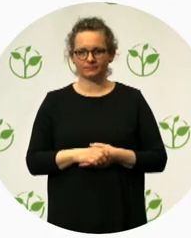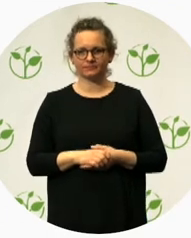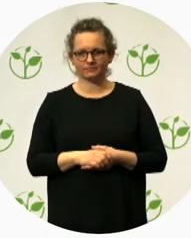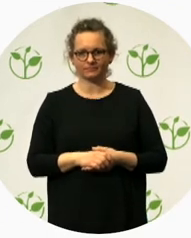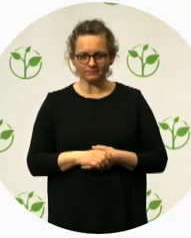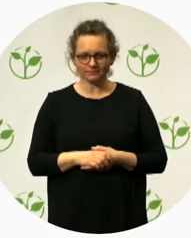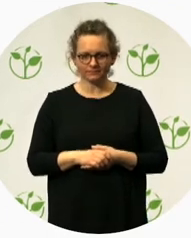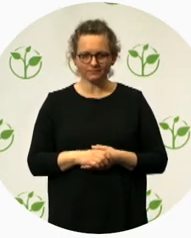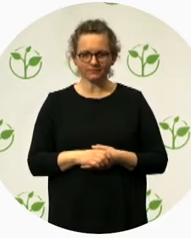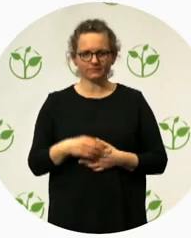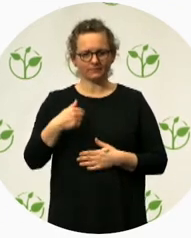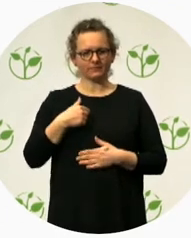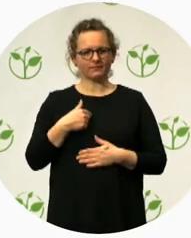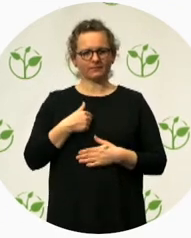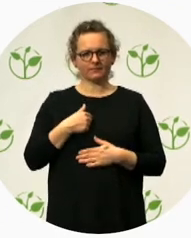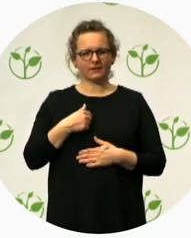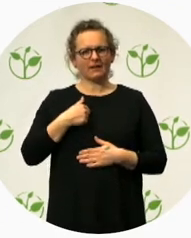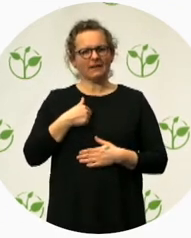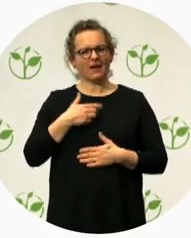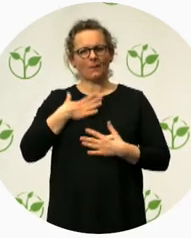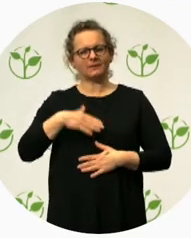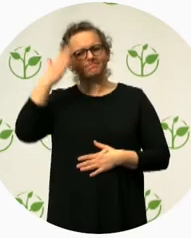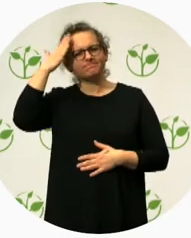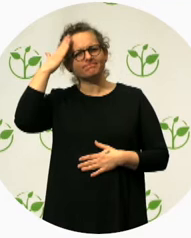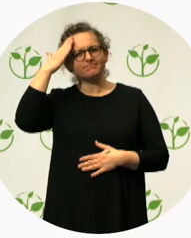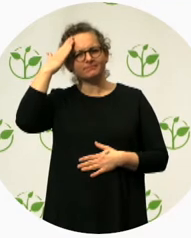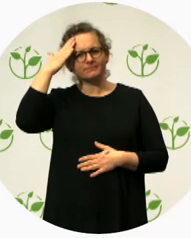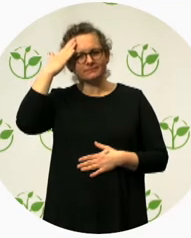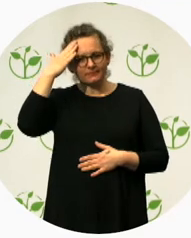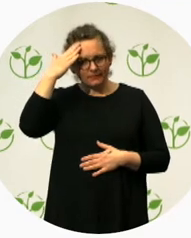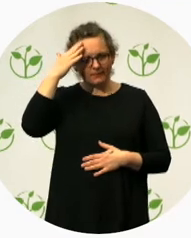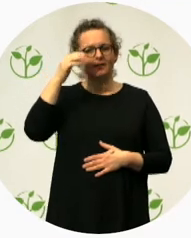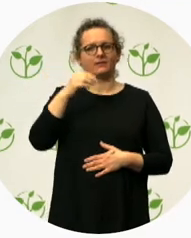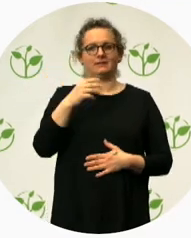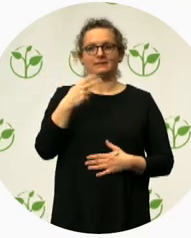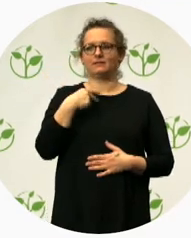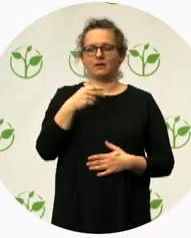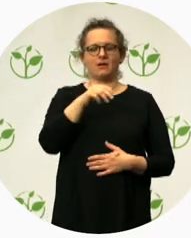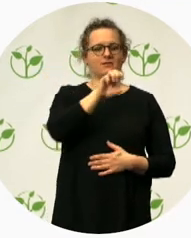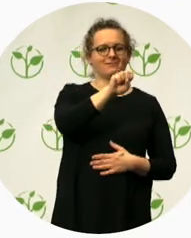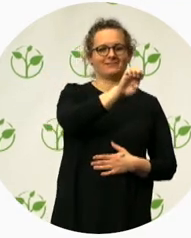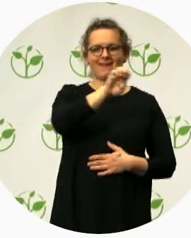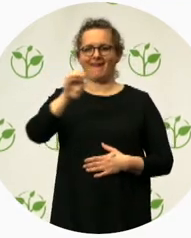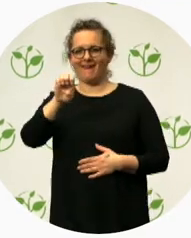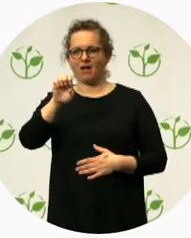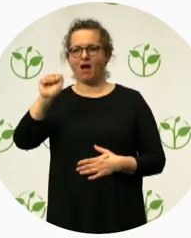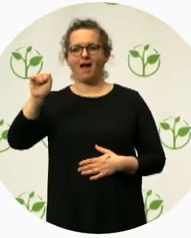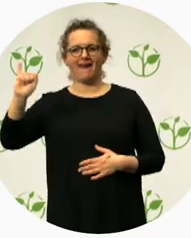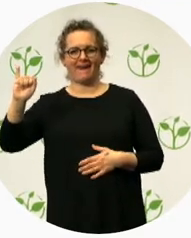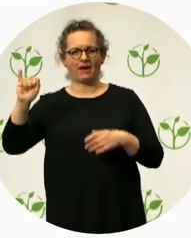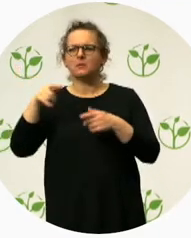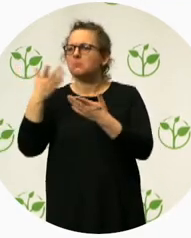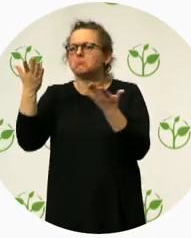took her image, and it said, a woman looking happy, aged 63. She said, I'm